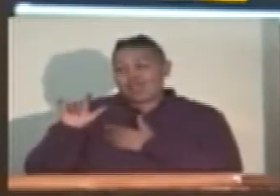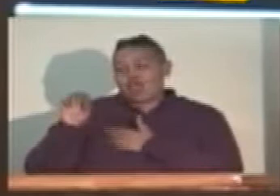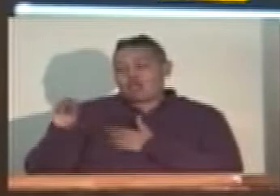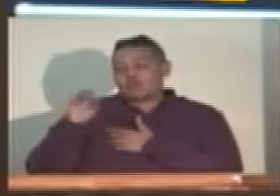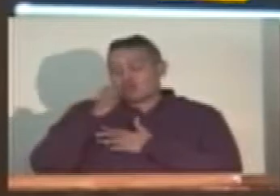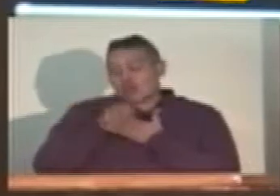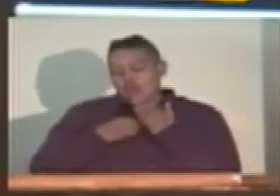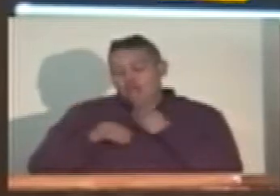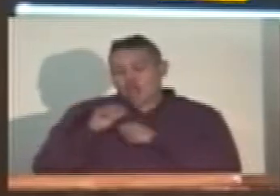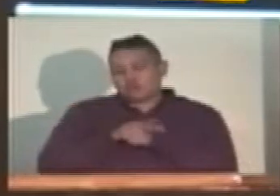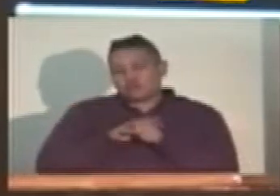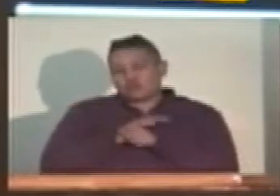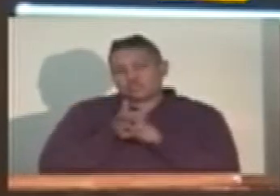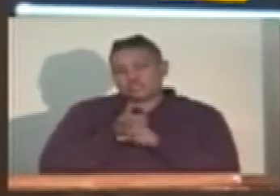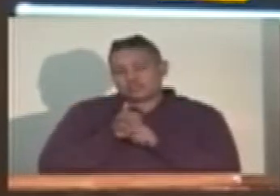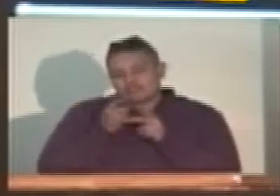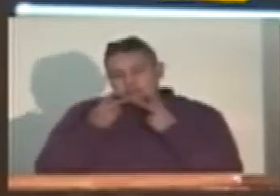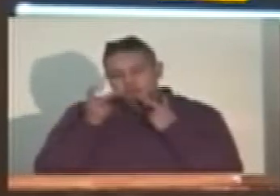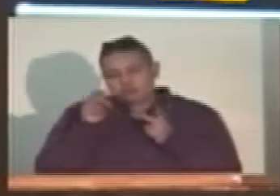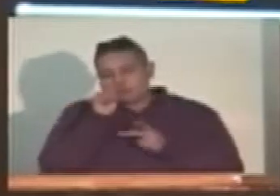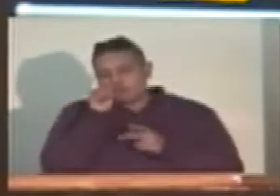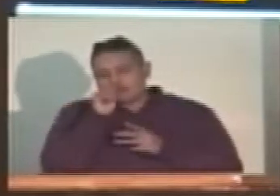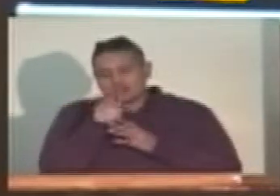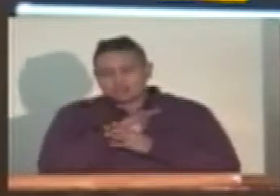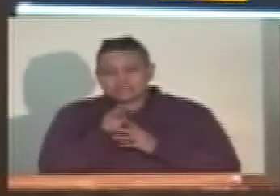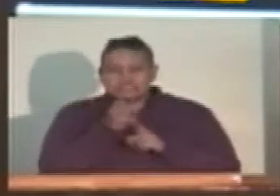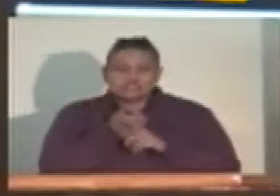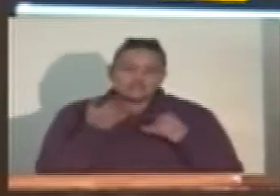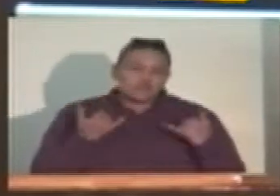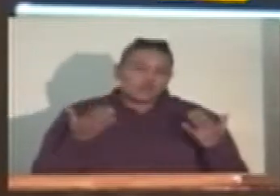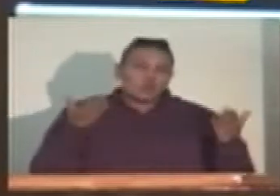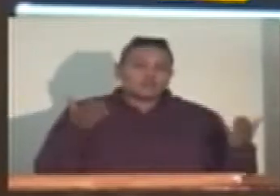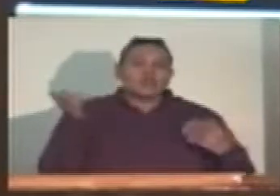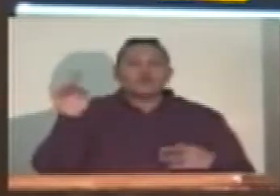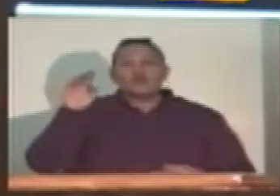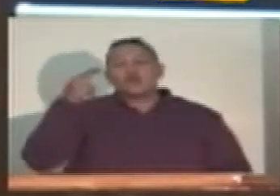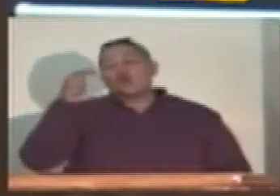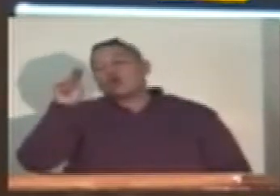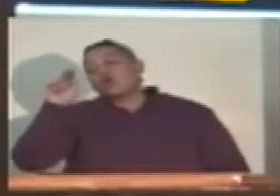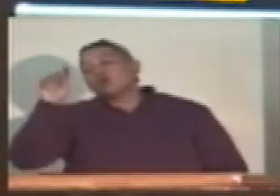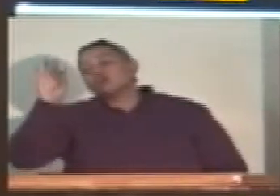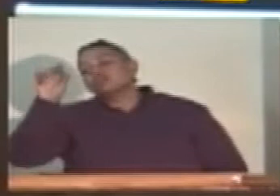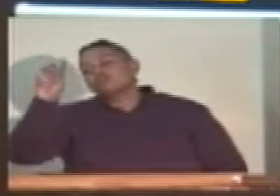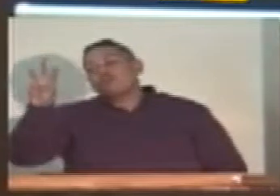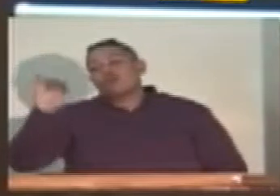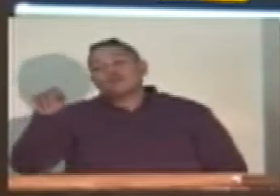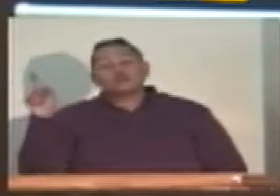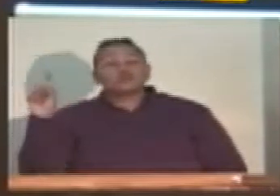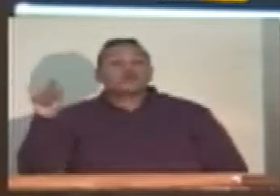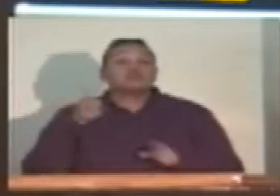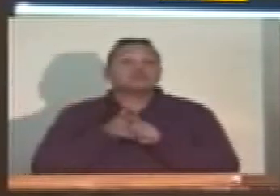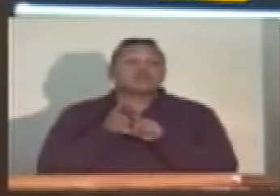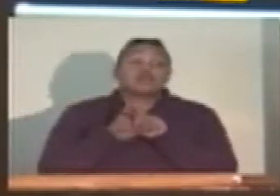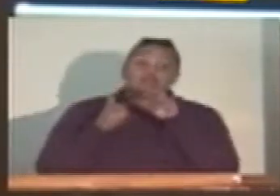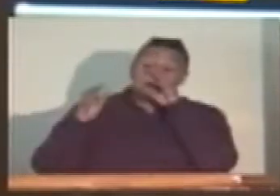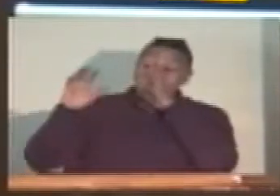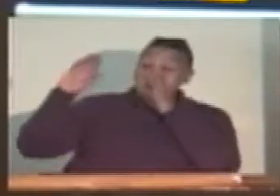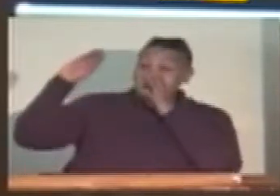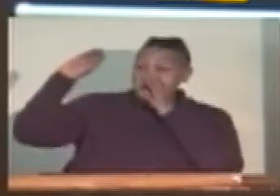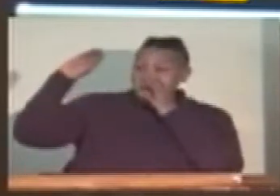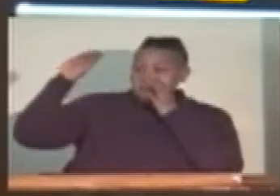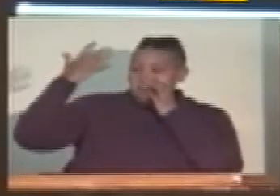zone may be a public-private enterprise that now exists in Hounslow. This is where Grace has